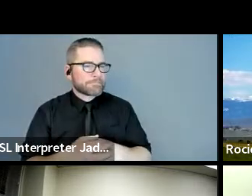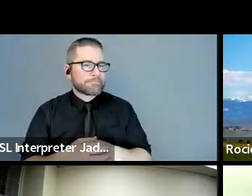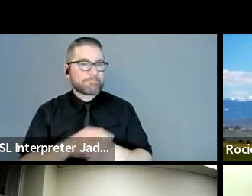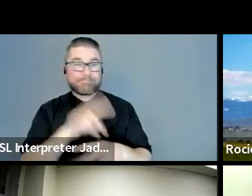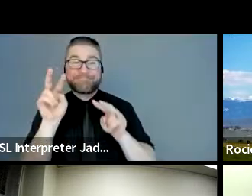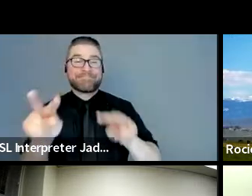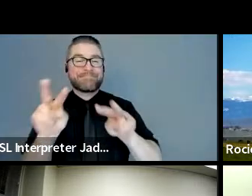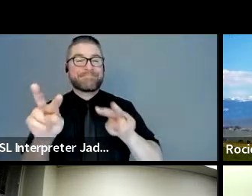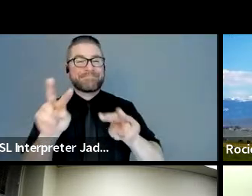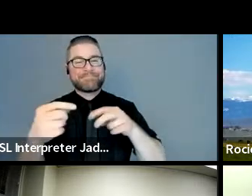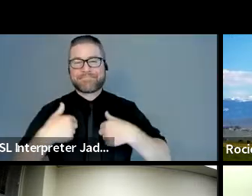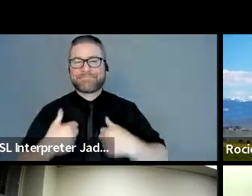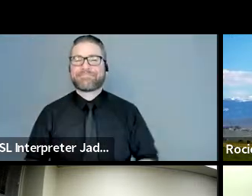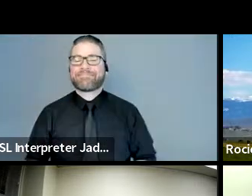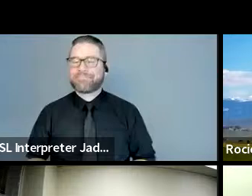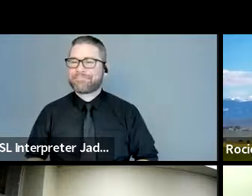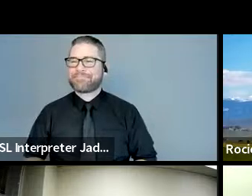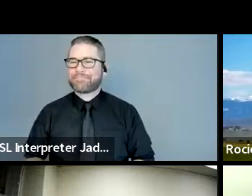it.